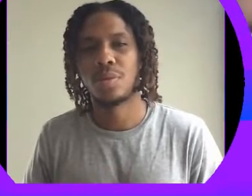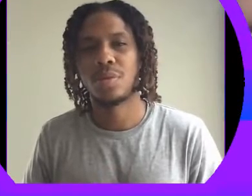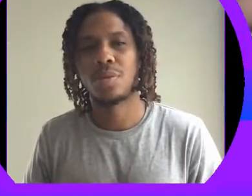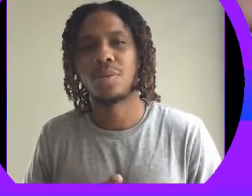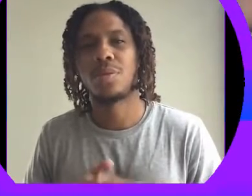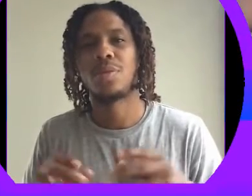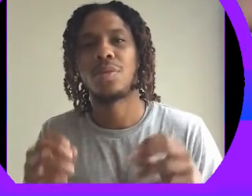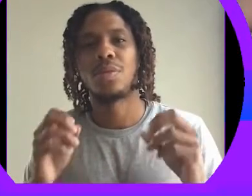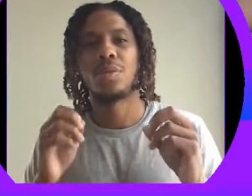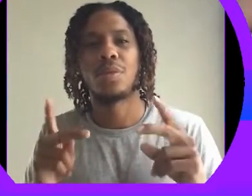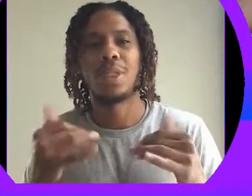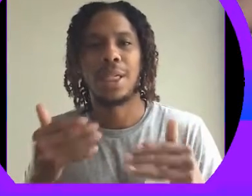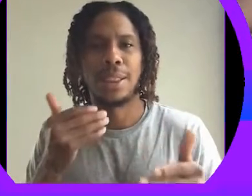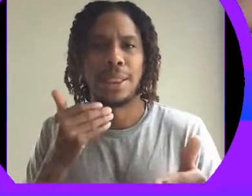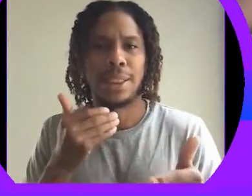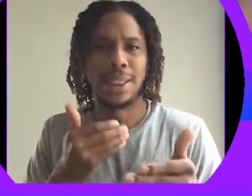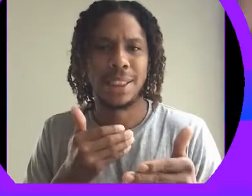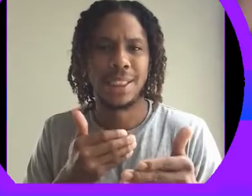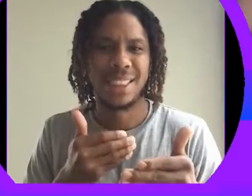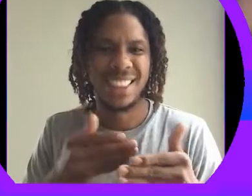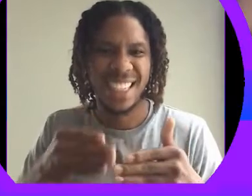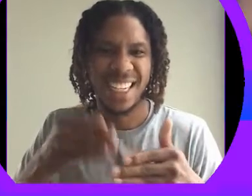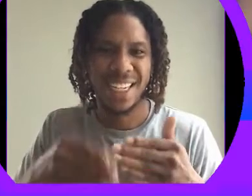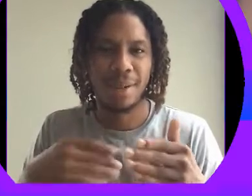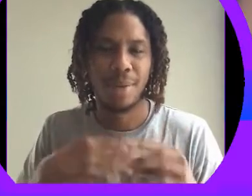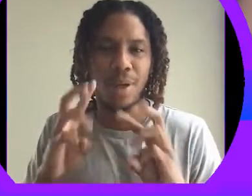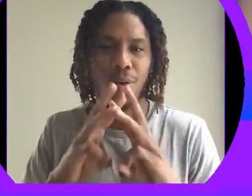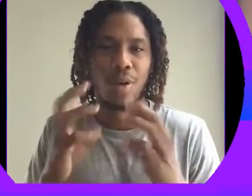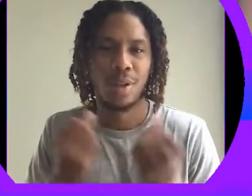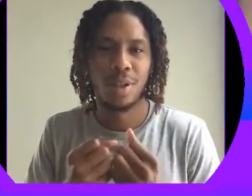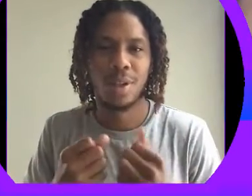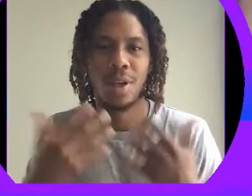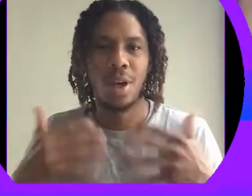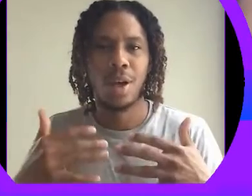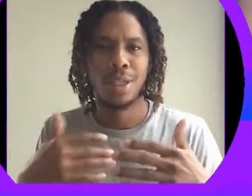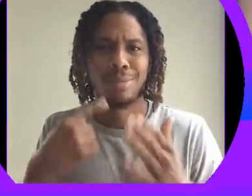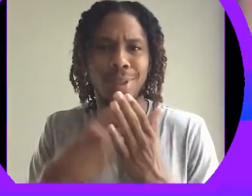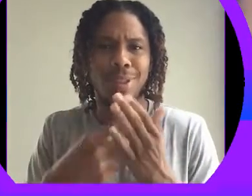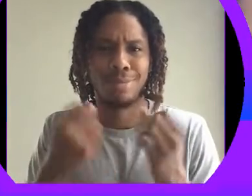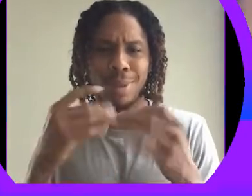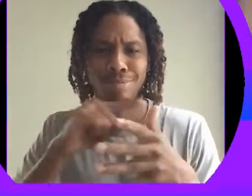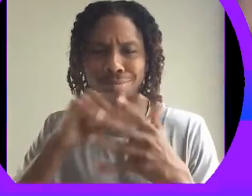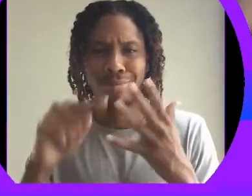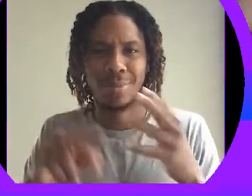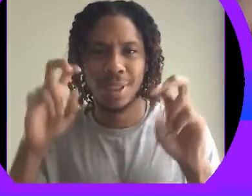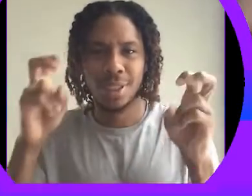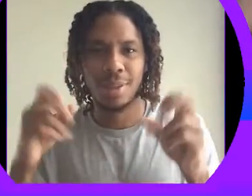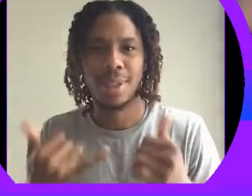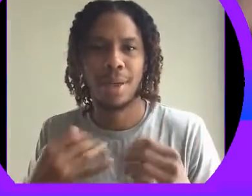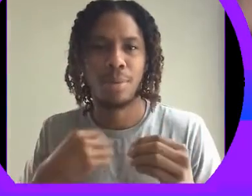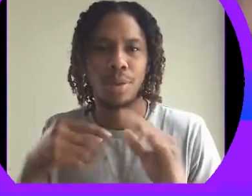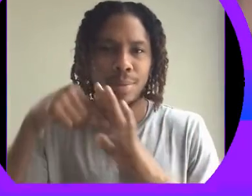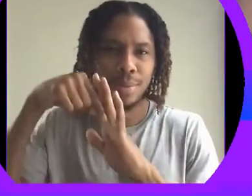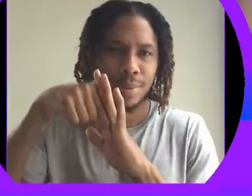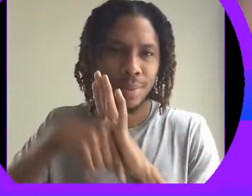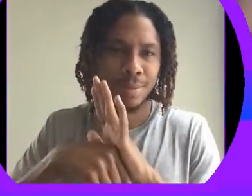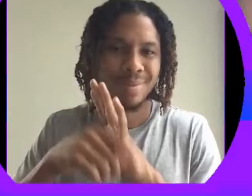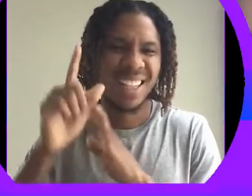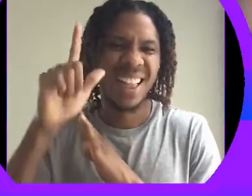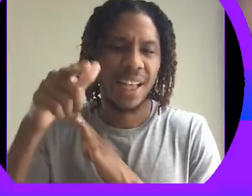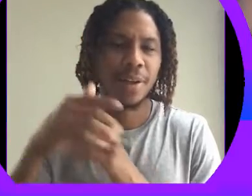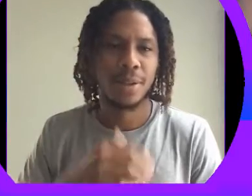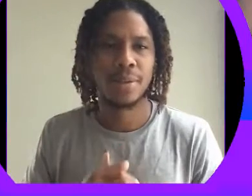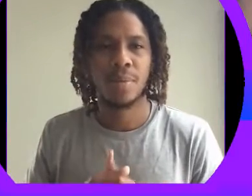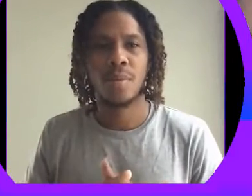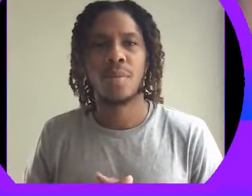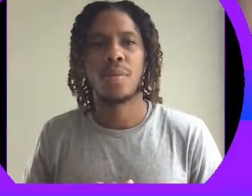Alright folks, we're reaching towards the end of my workshop. We've talked about a lot of topics that I'll talk about more in depth in later